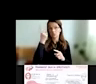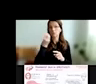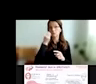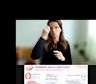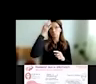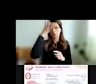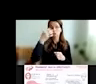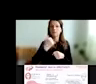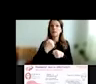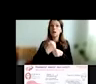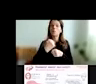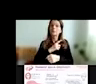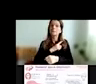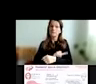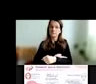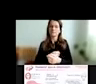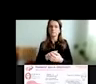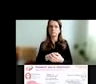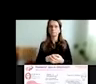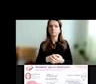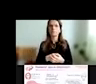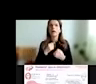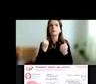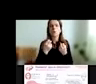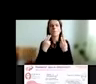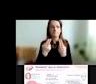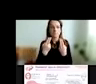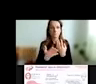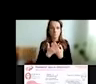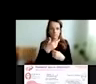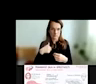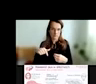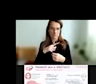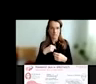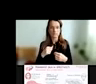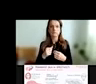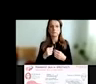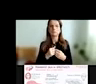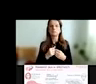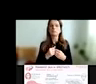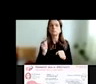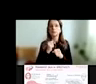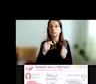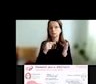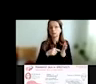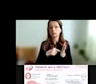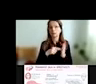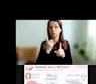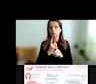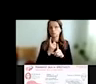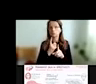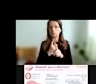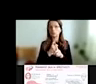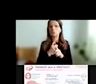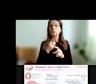more educated workforce. And what is also very important for